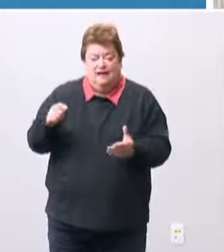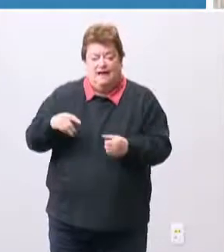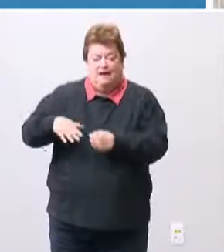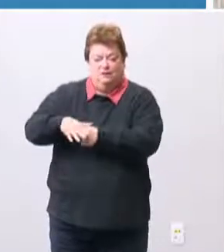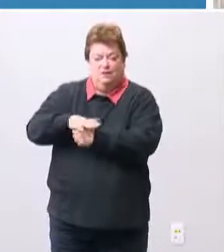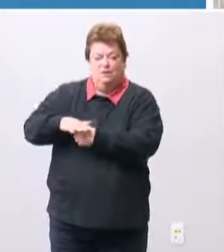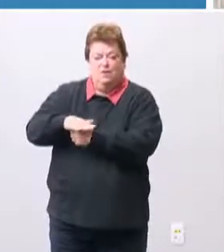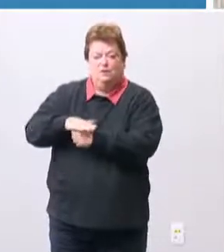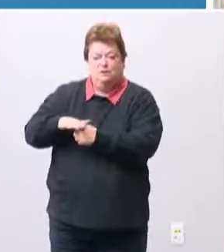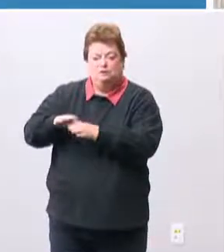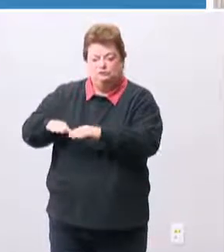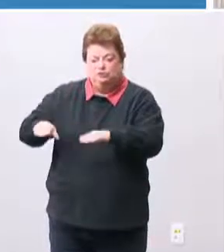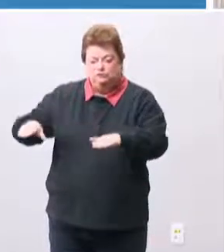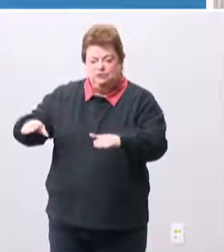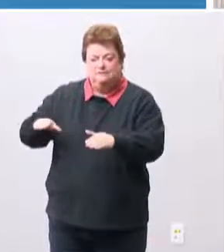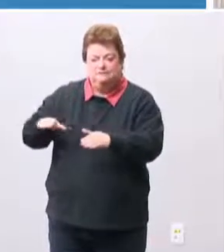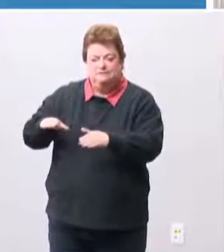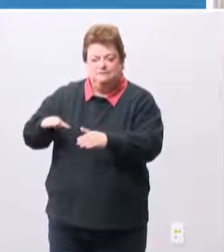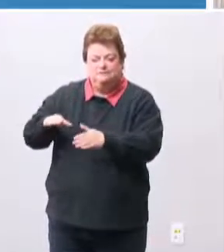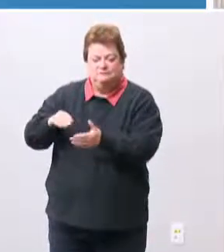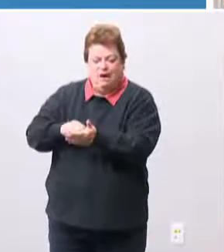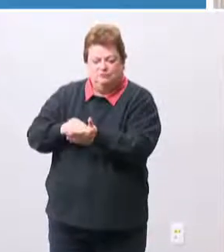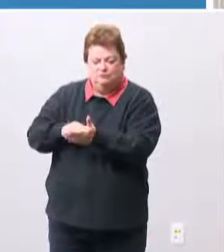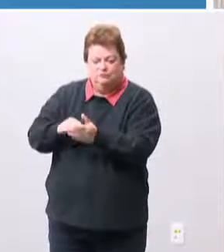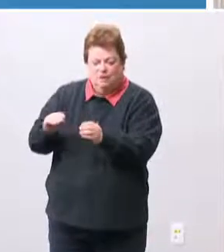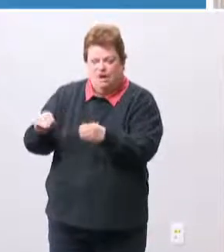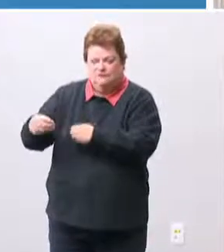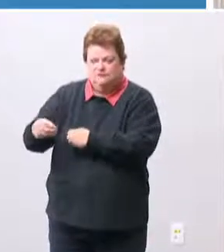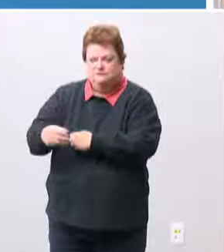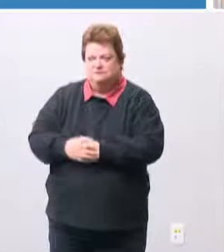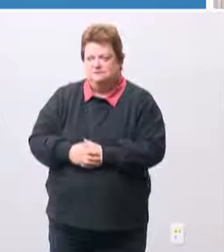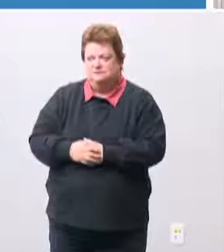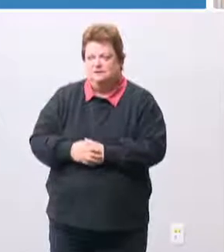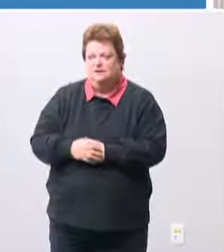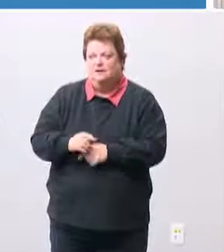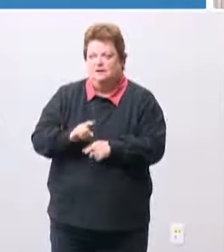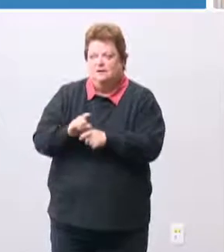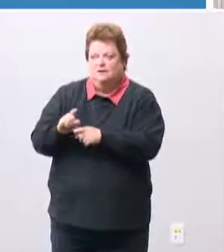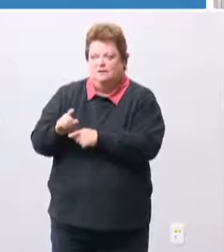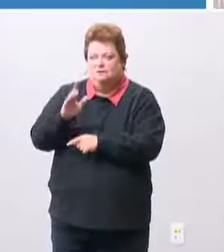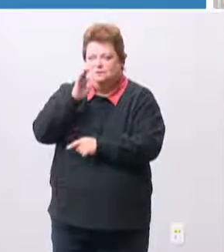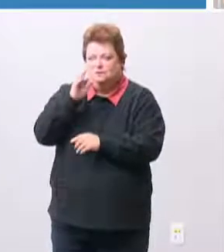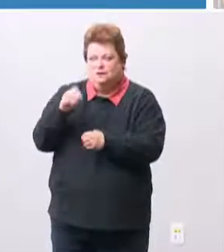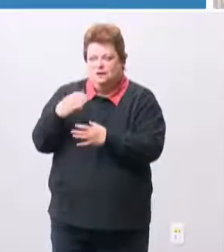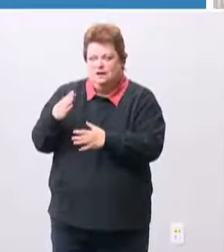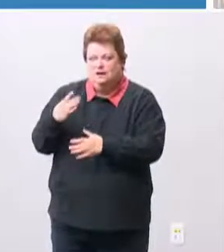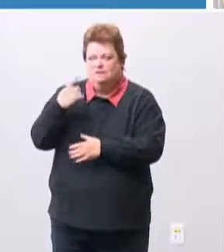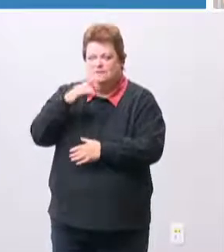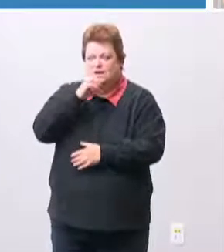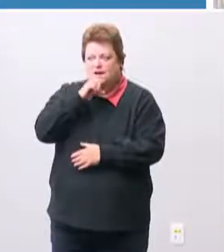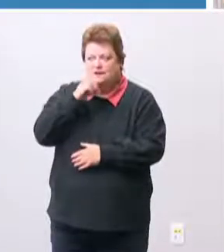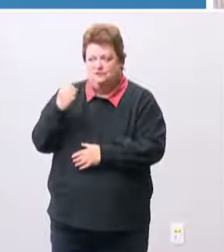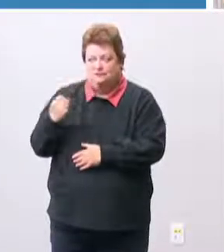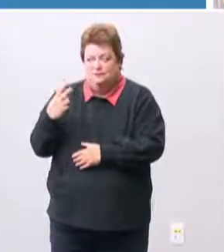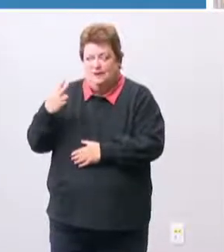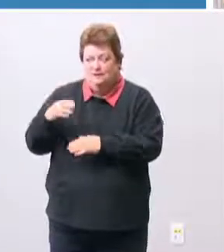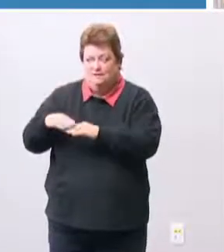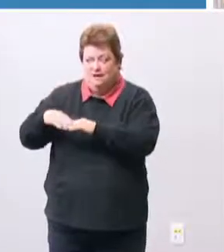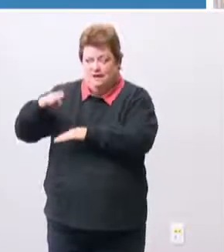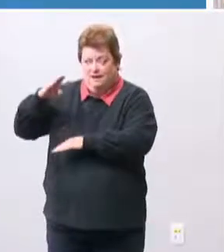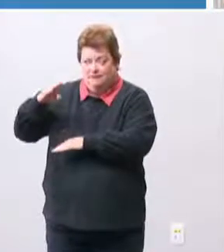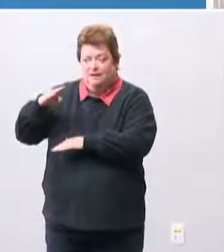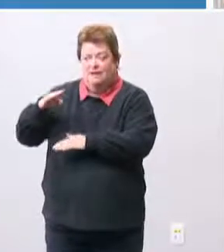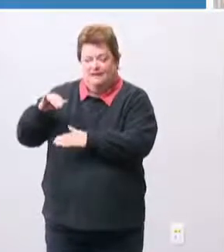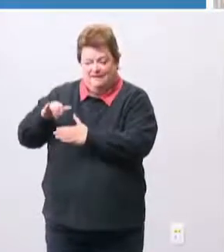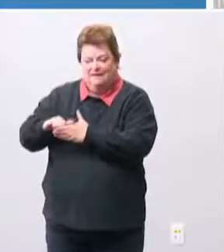pediatric practices. They are currently providing COVID-19 vaccine to children aged 12 and up and have played an